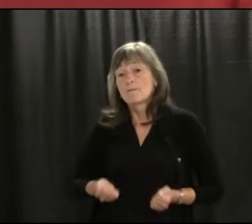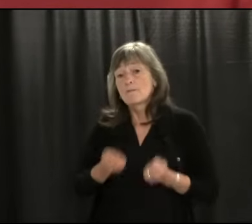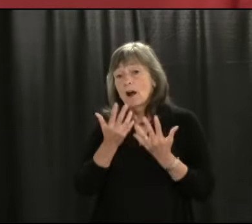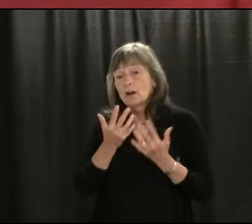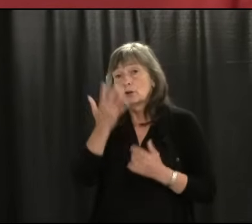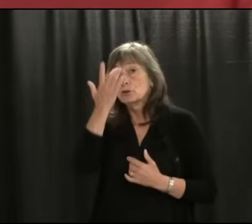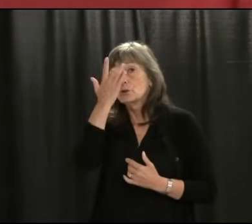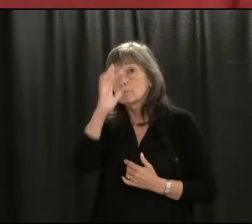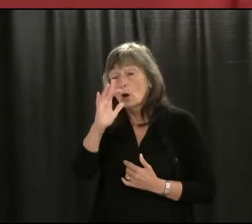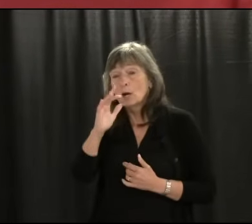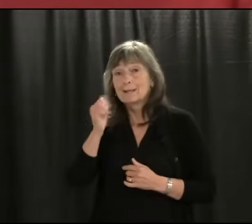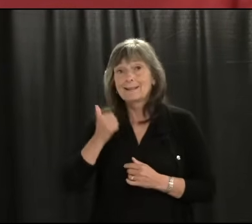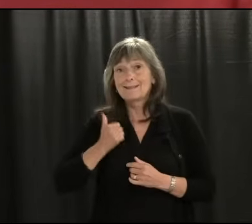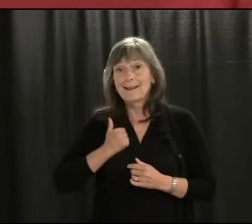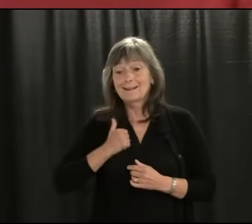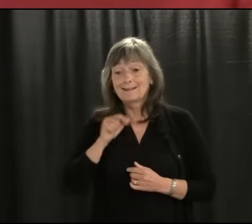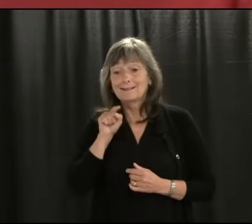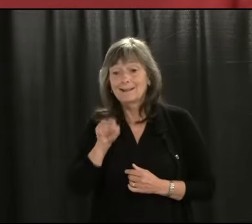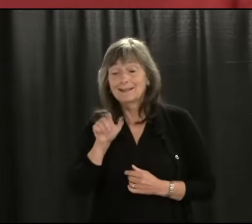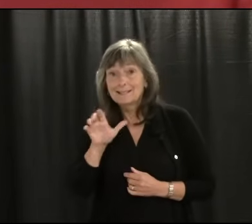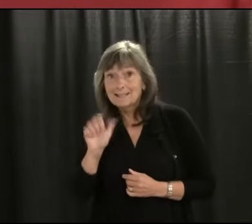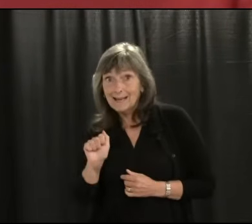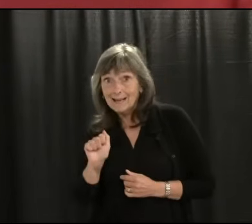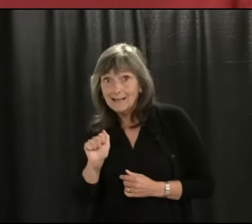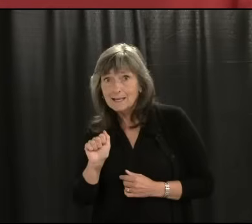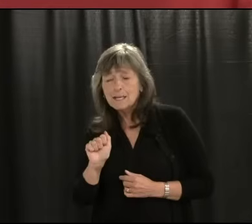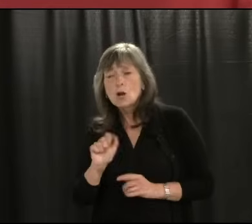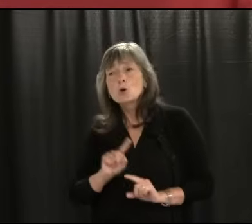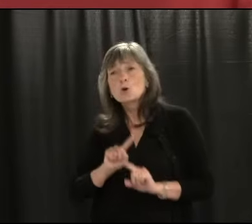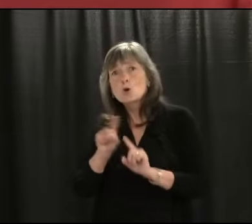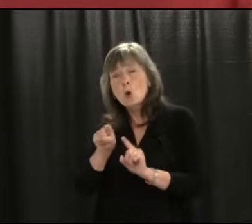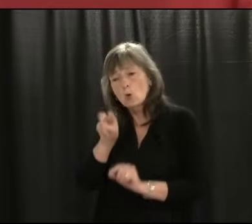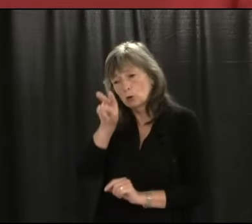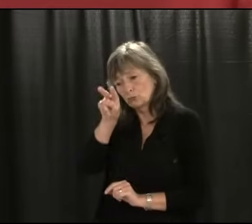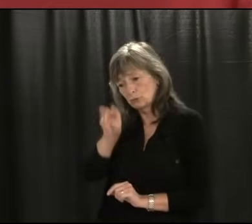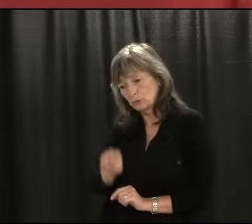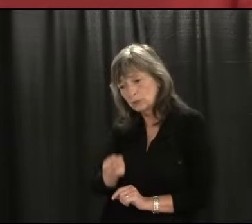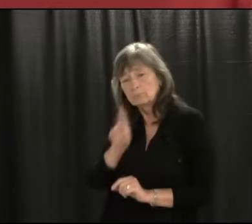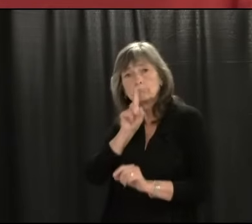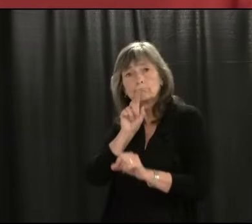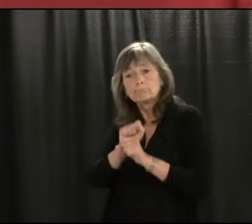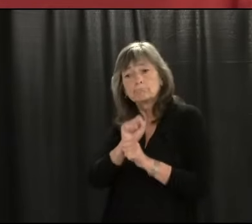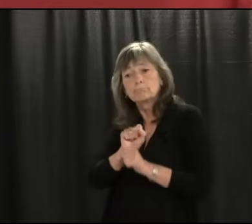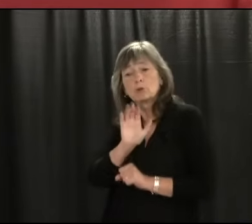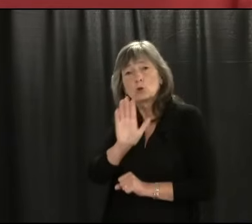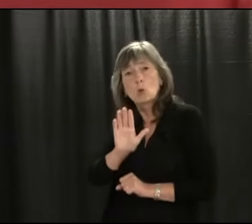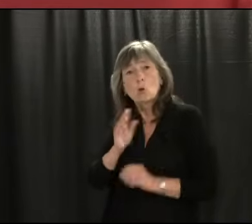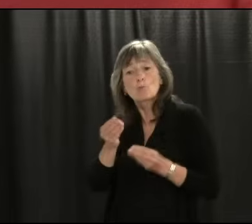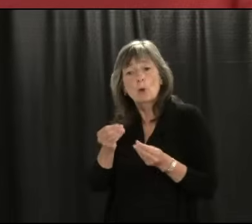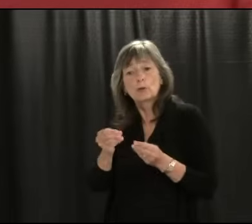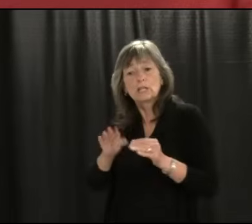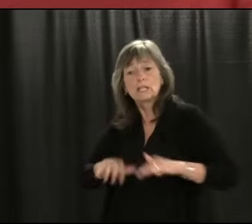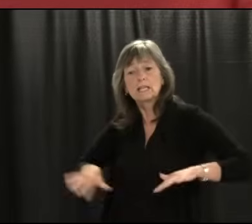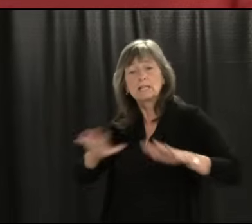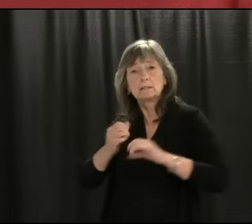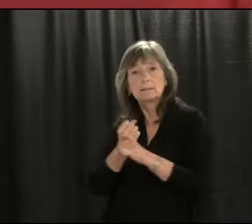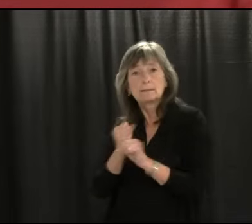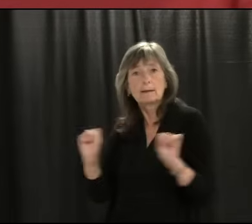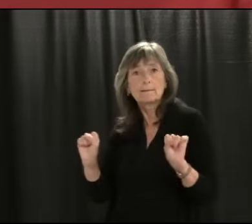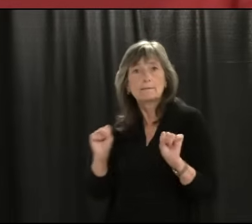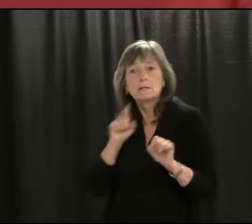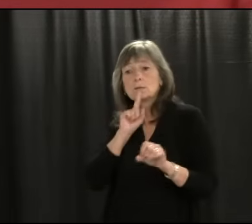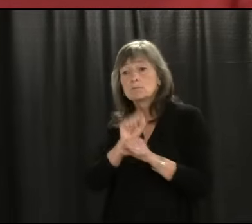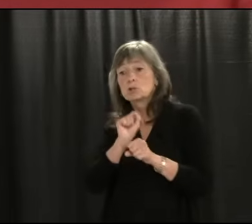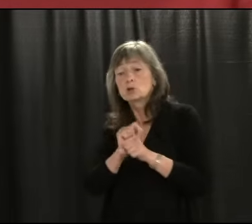firesmartcanada.ca. Take the few minutes to go there and ensure that your property is fire safe. Is the yard free